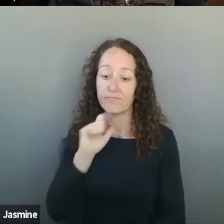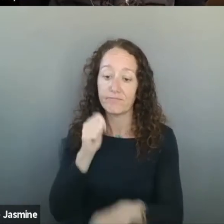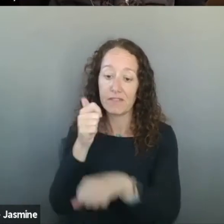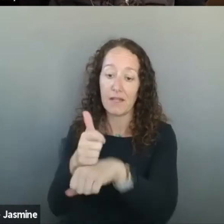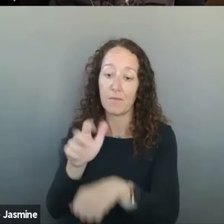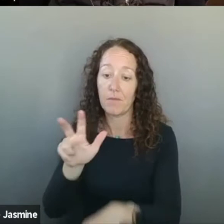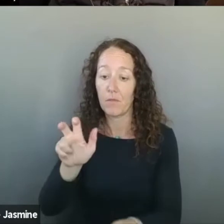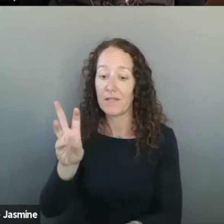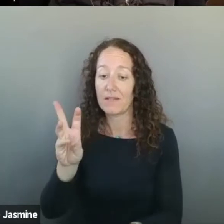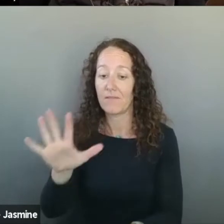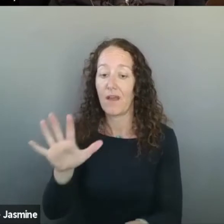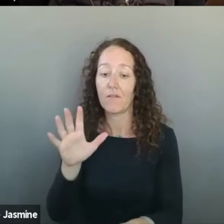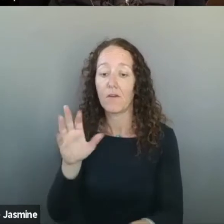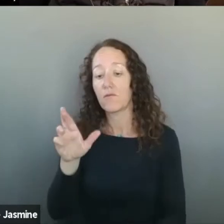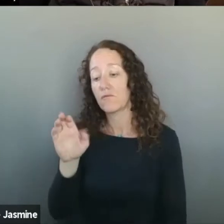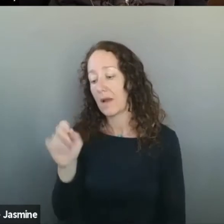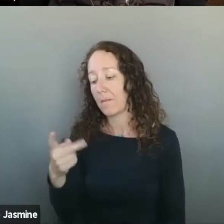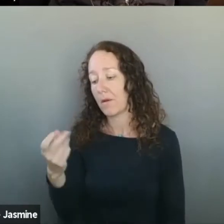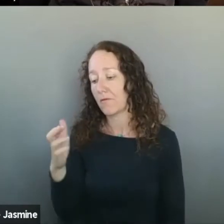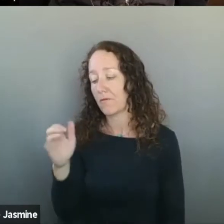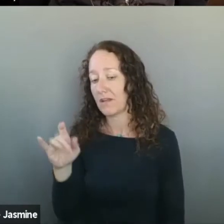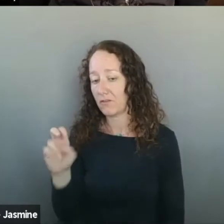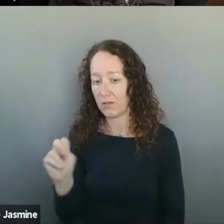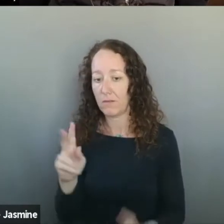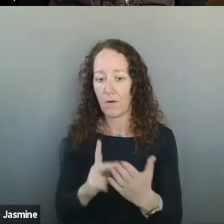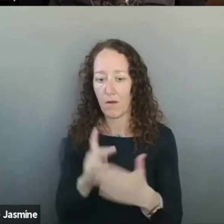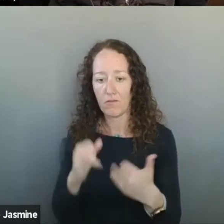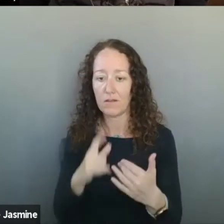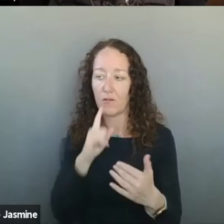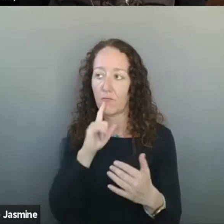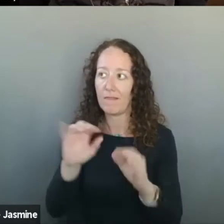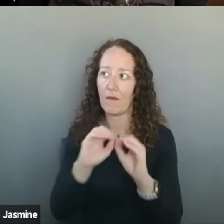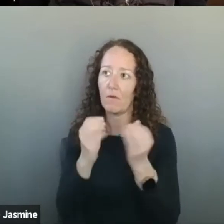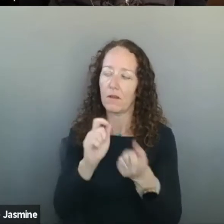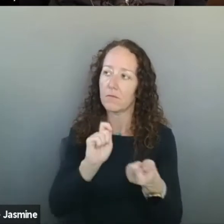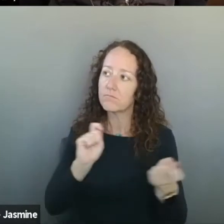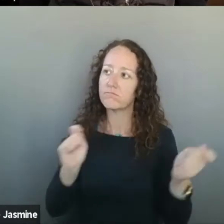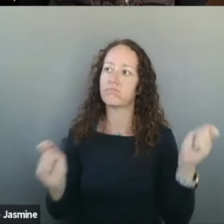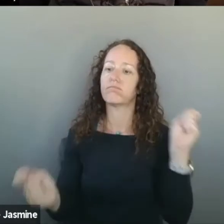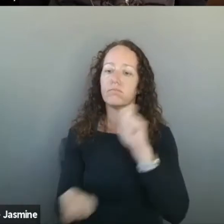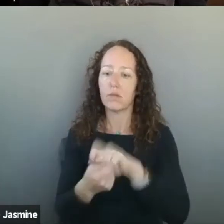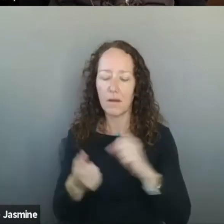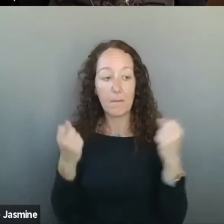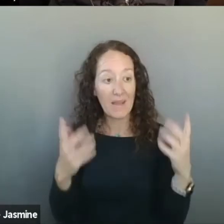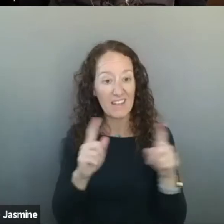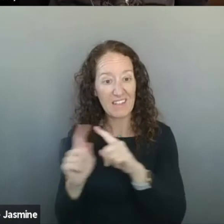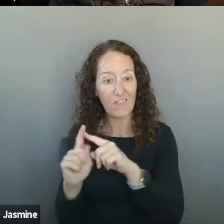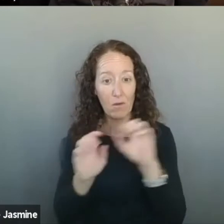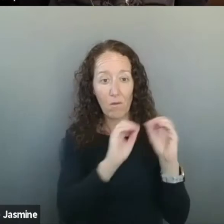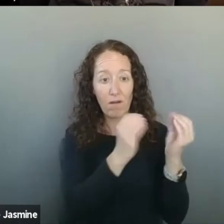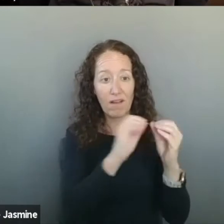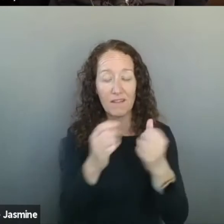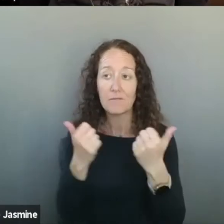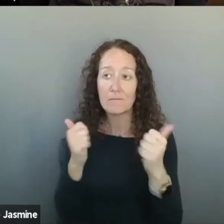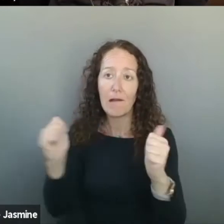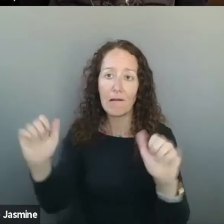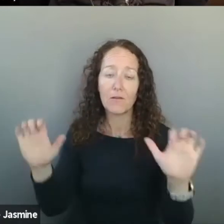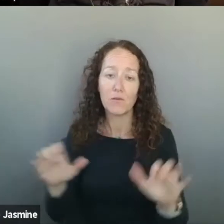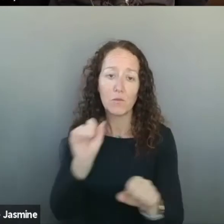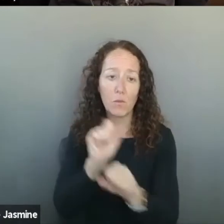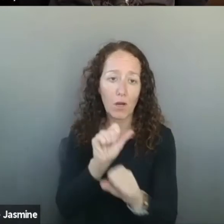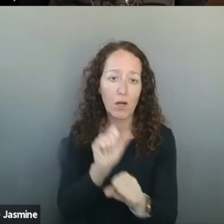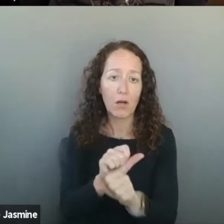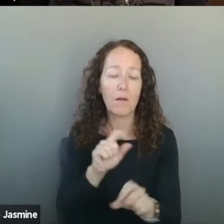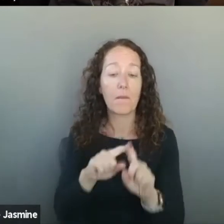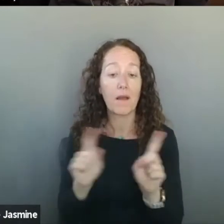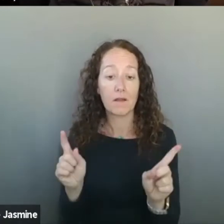that organization. I think there are so many organizations that are endeavoring to do this work, but